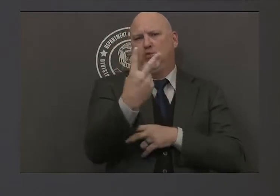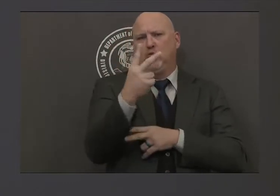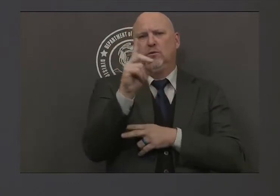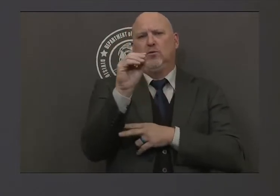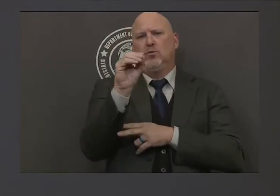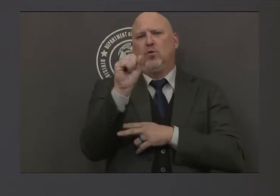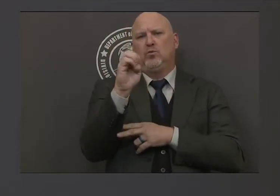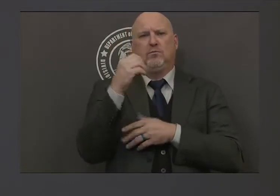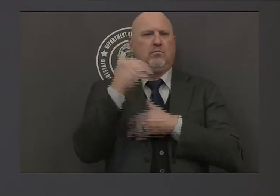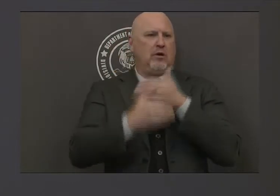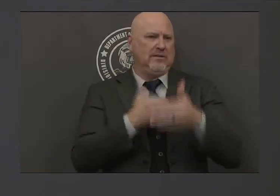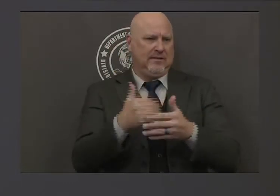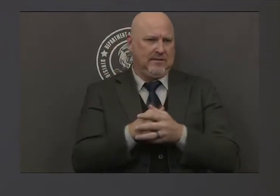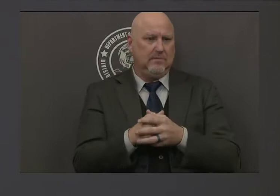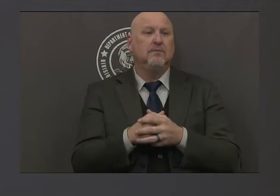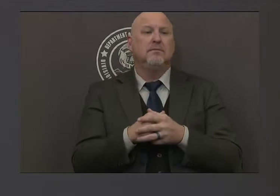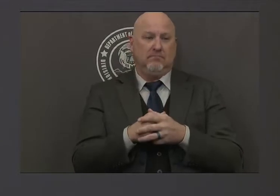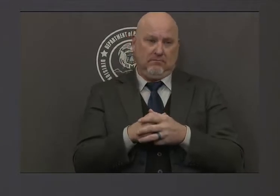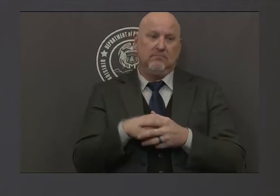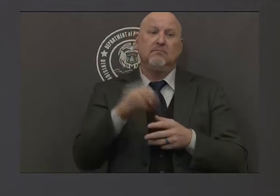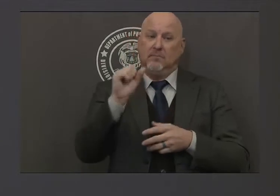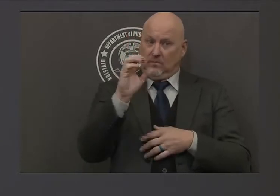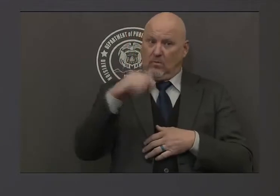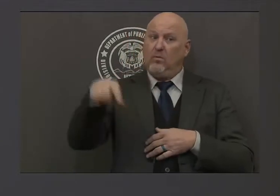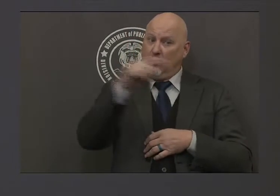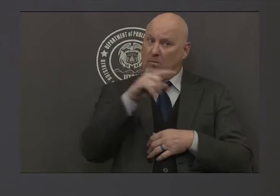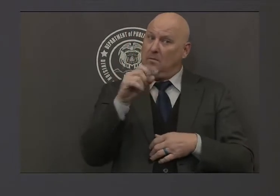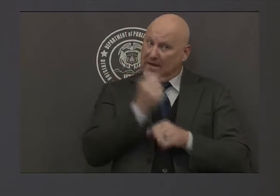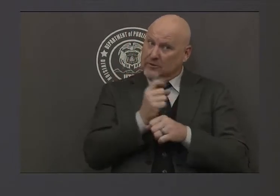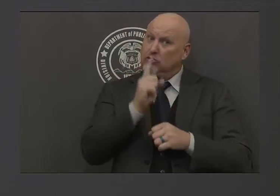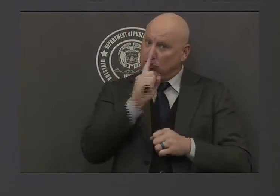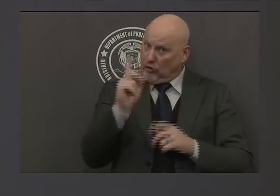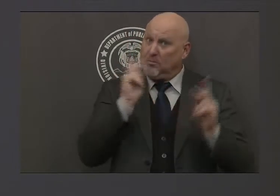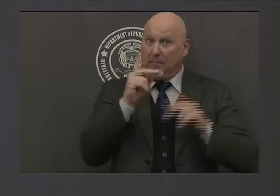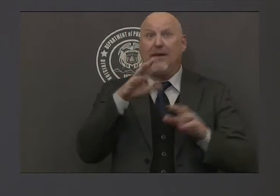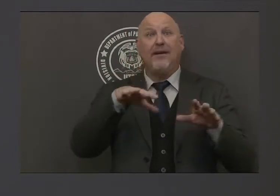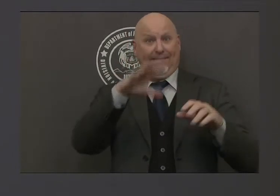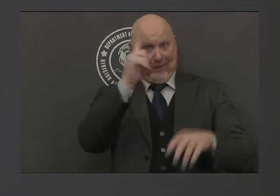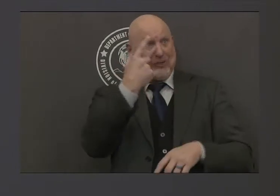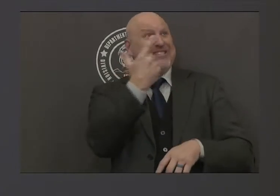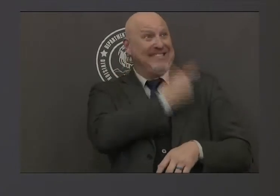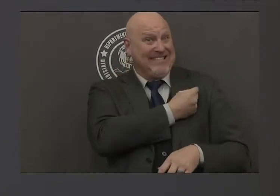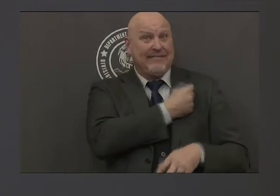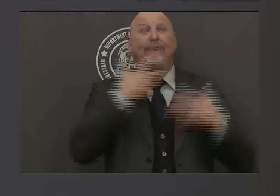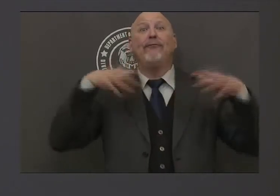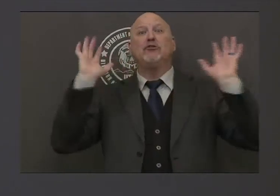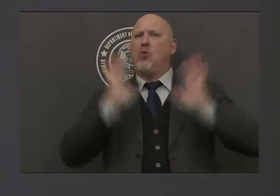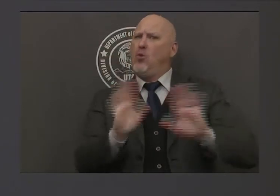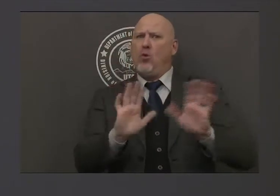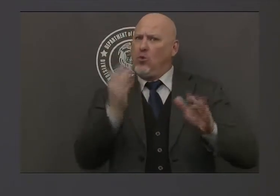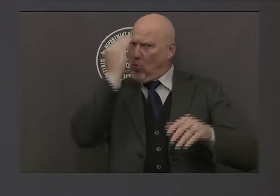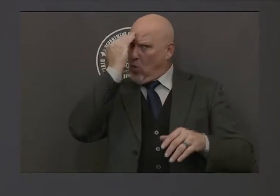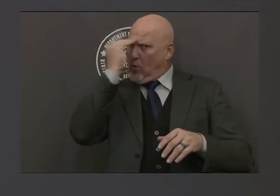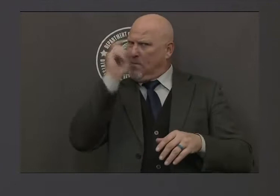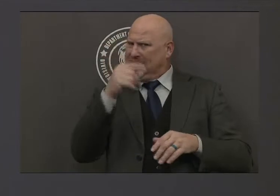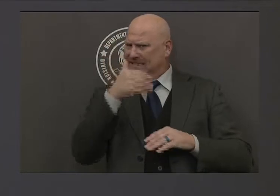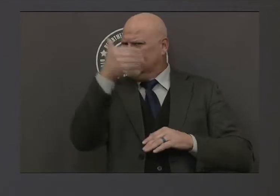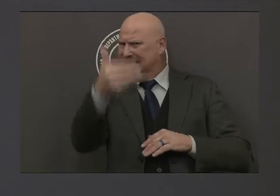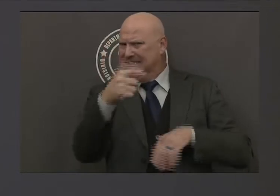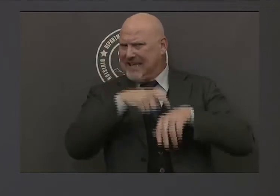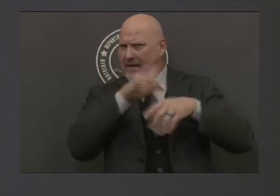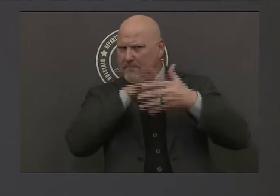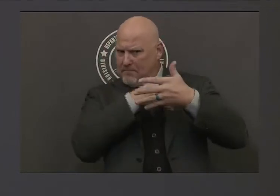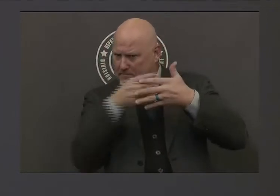again, we get them out as quickly as possible. As the governor mentioned, the first phase of our